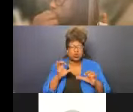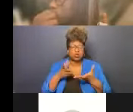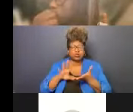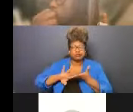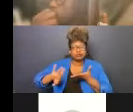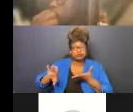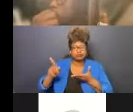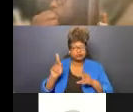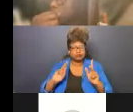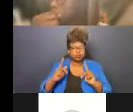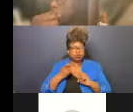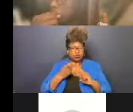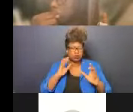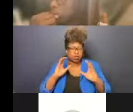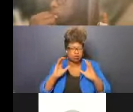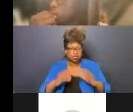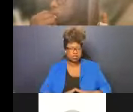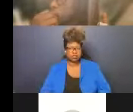conversation.